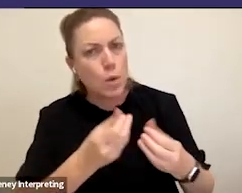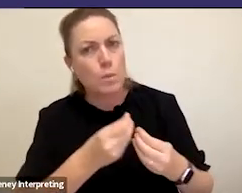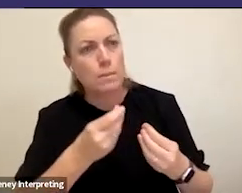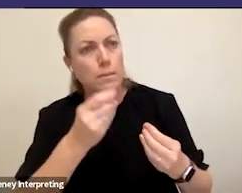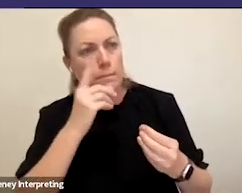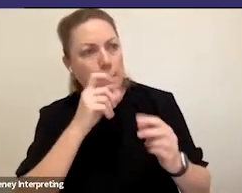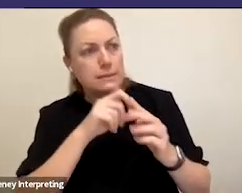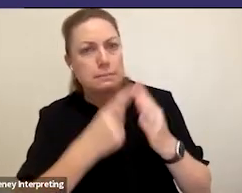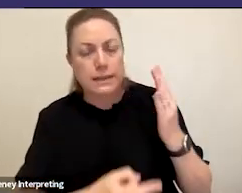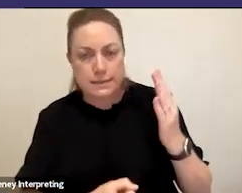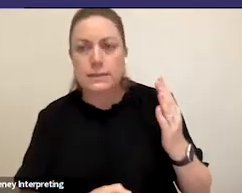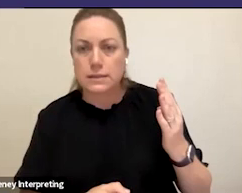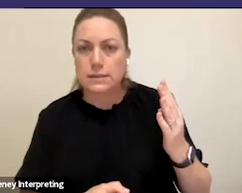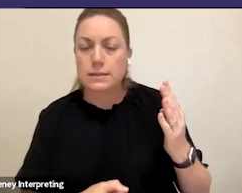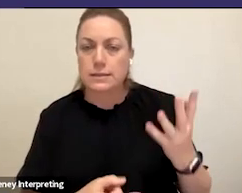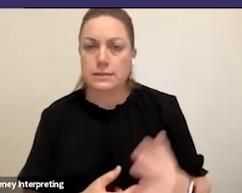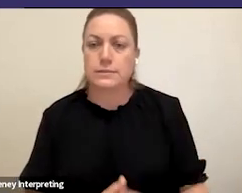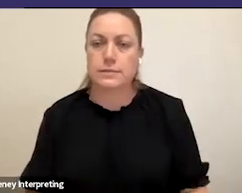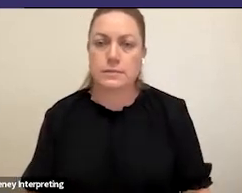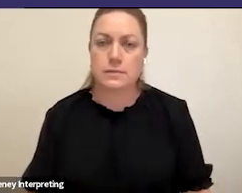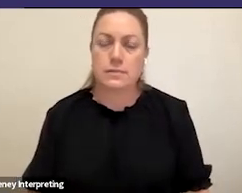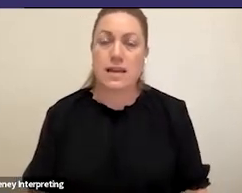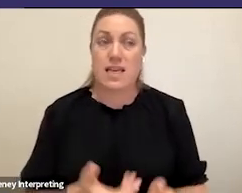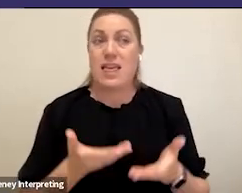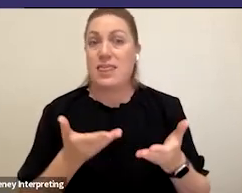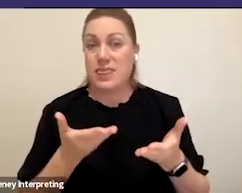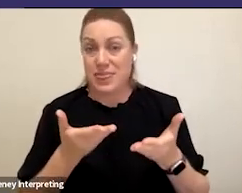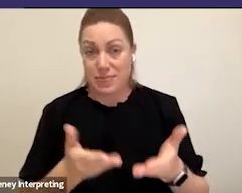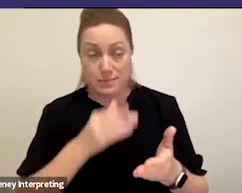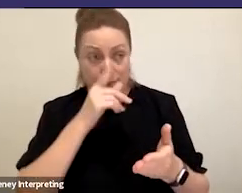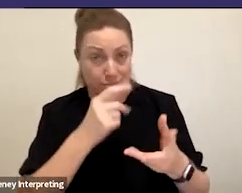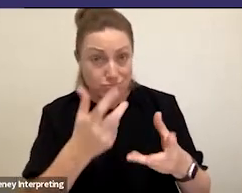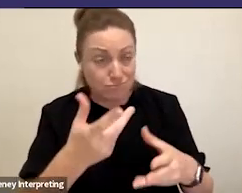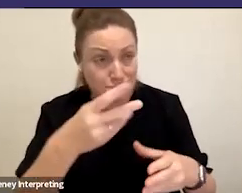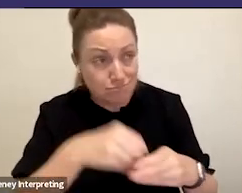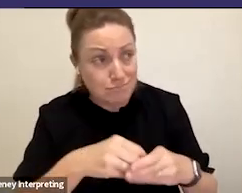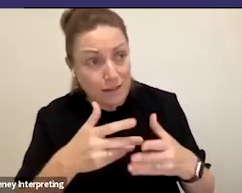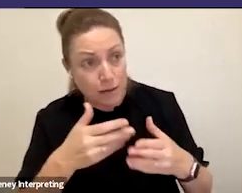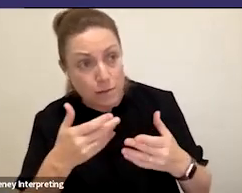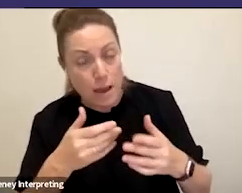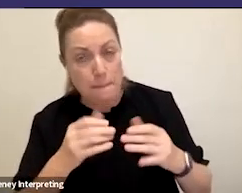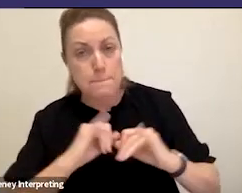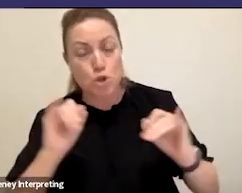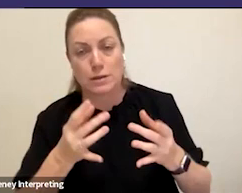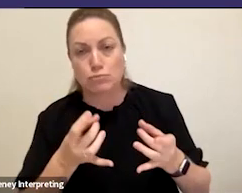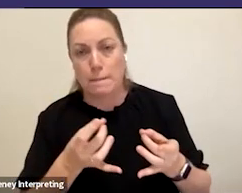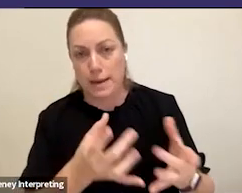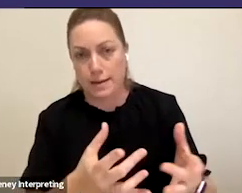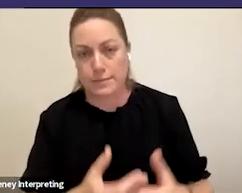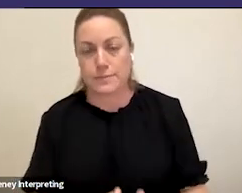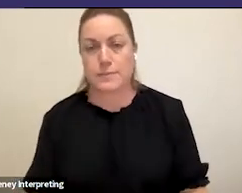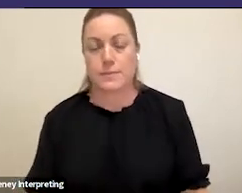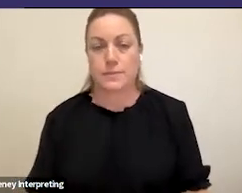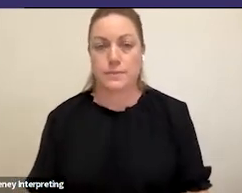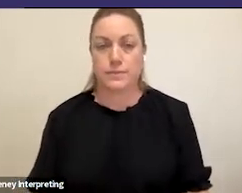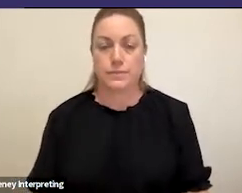disabilities, have strengths and are well positioned to enable inclusive emergency preparedness. But